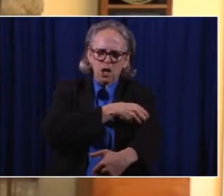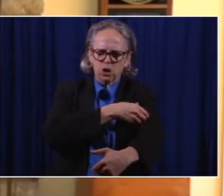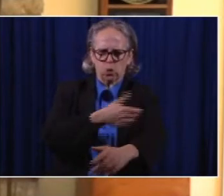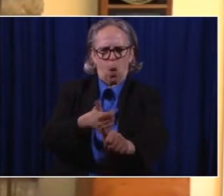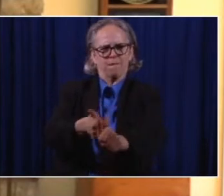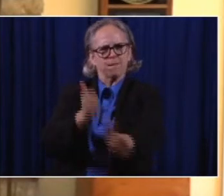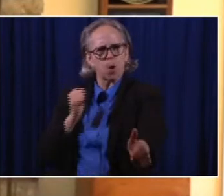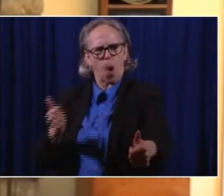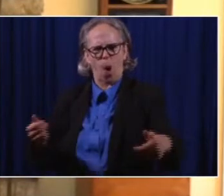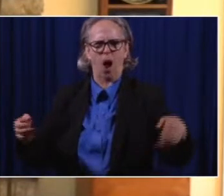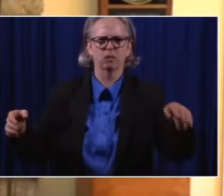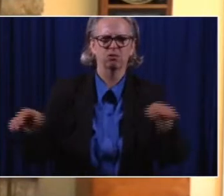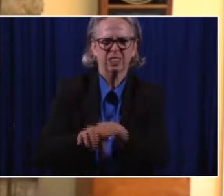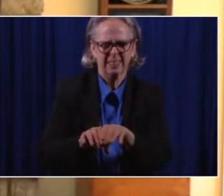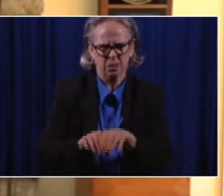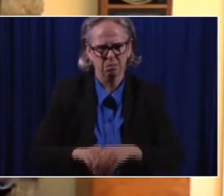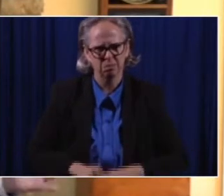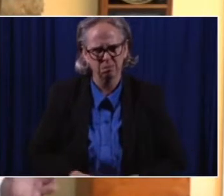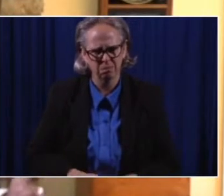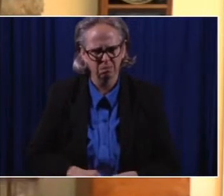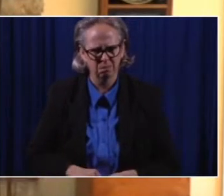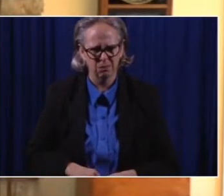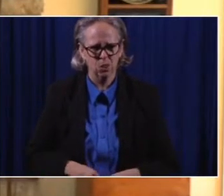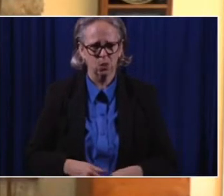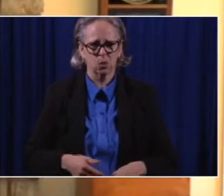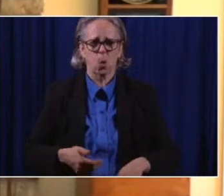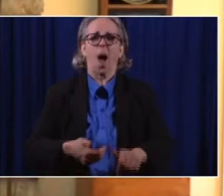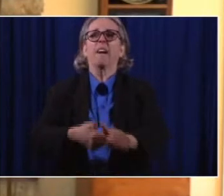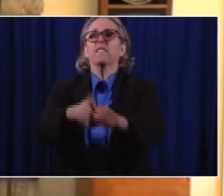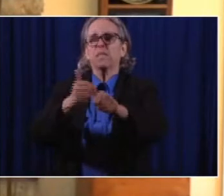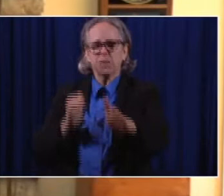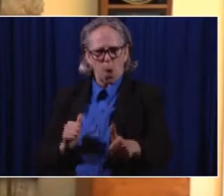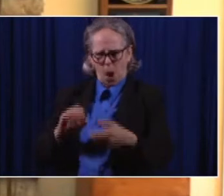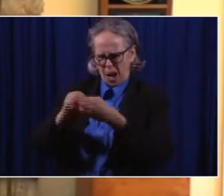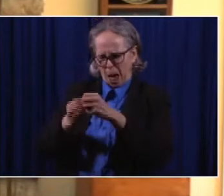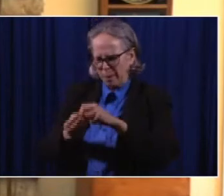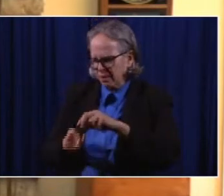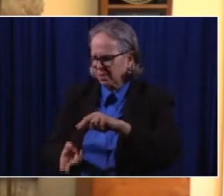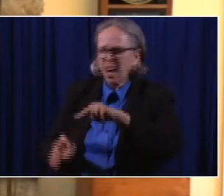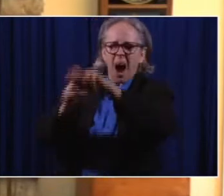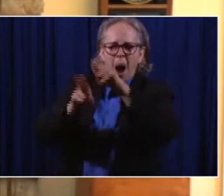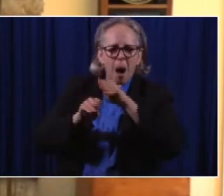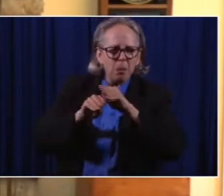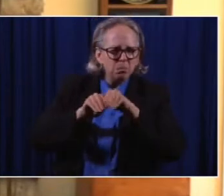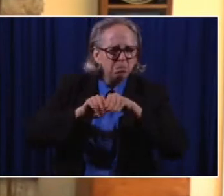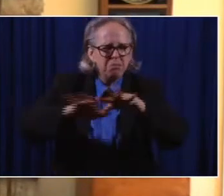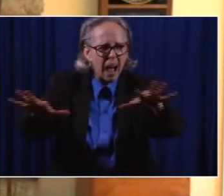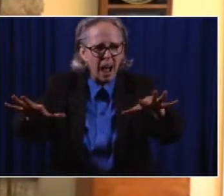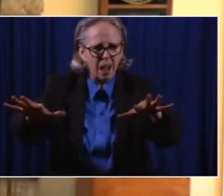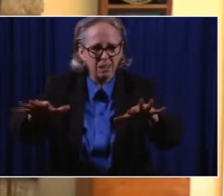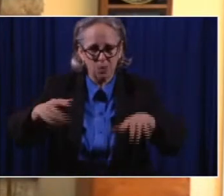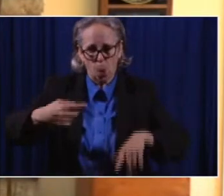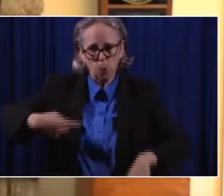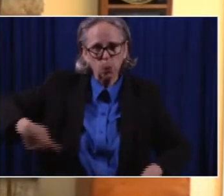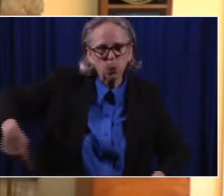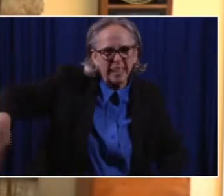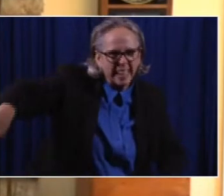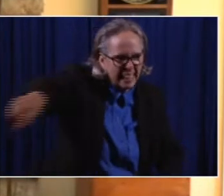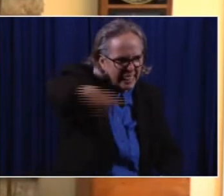this virus just running wild through the state of Ohio. We can control it by what each one of us